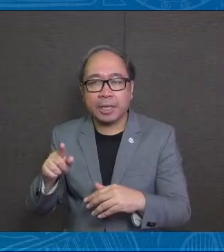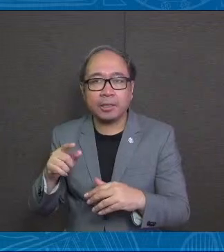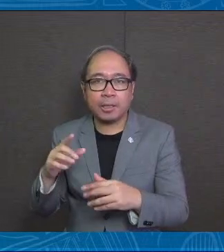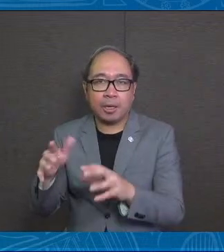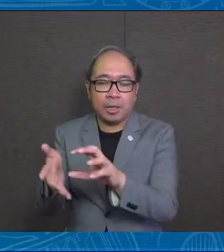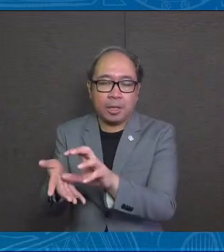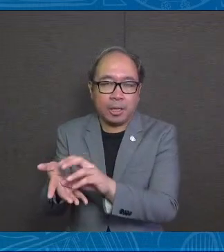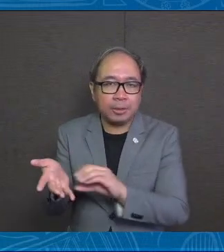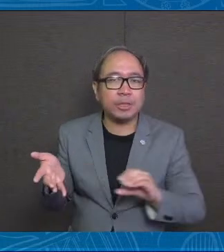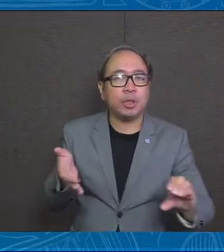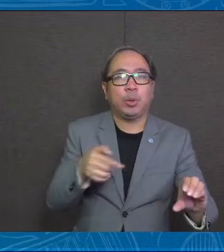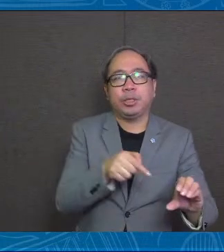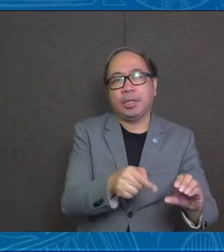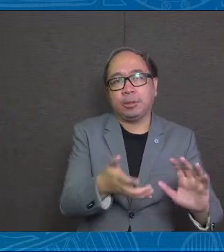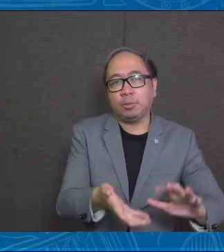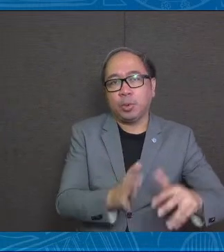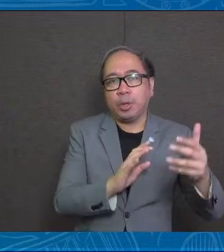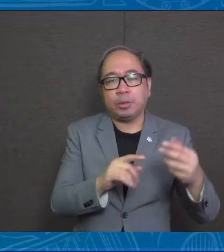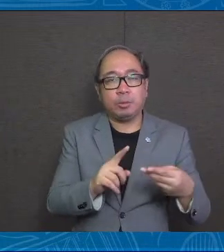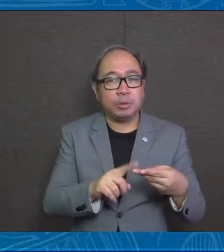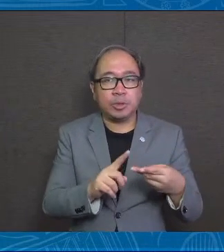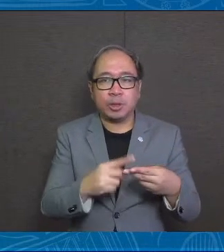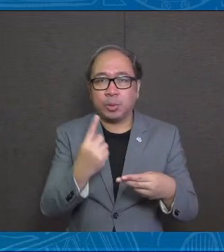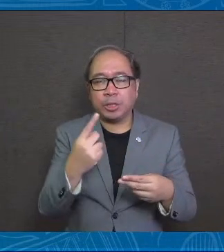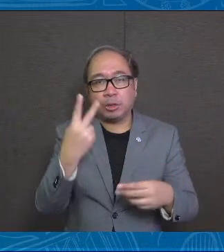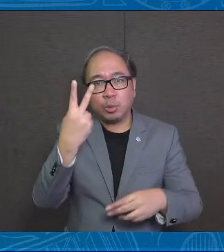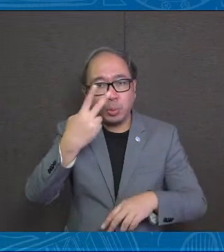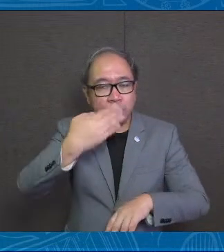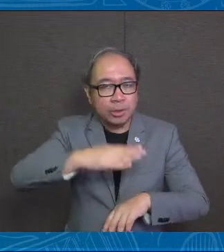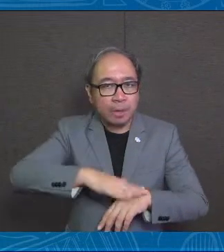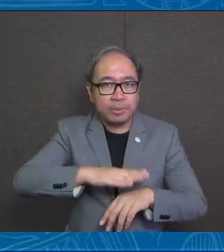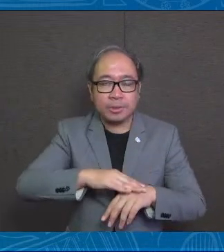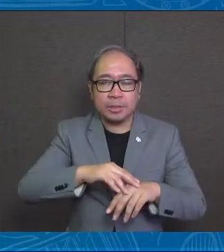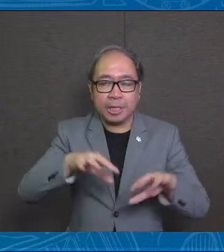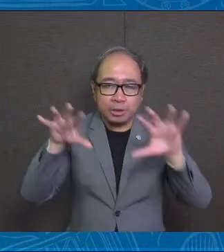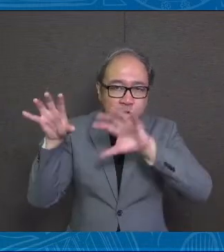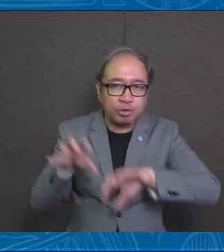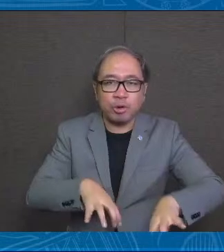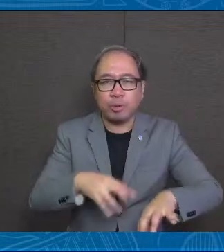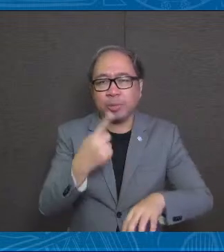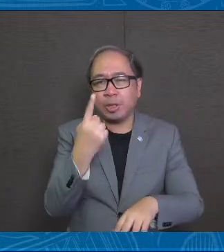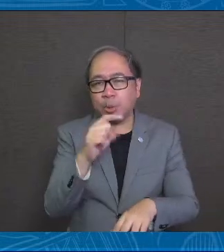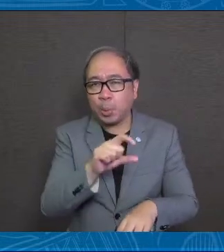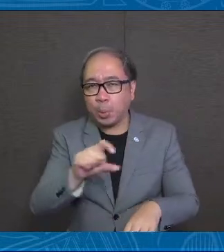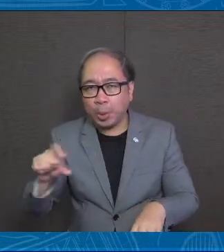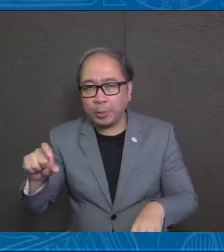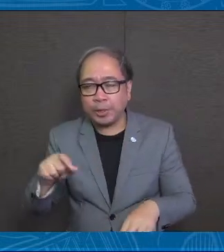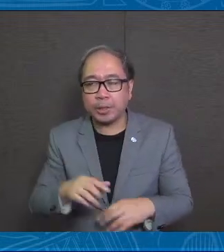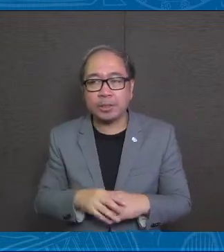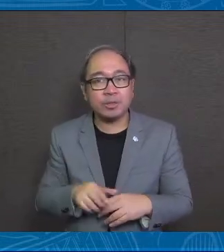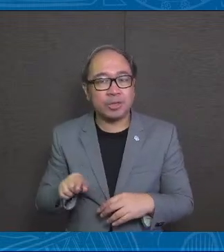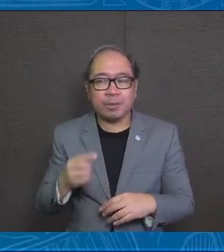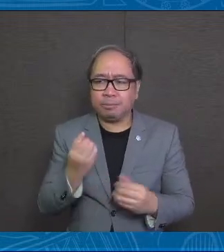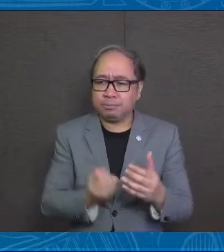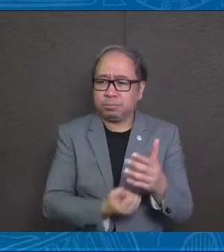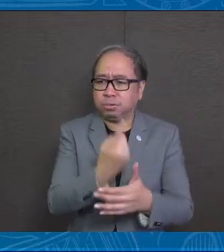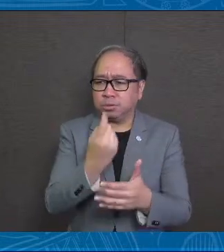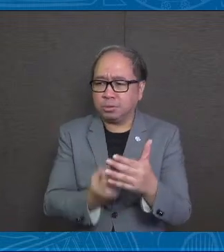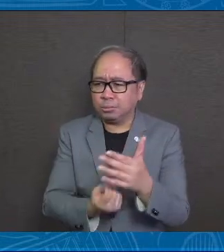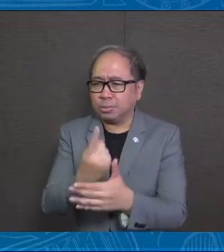with 2 storms in 1 week and a minor earthquake. I mean, this really shakes the foundation of fiscal management